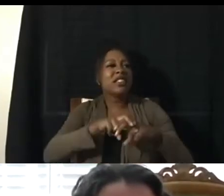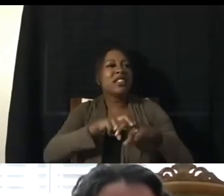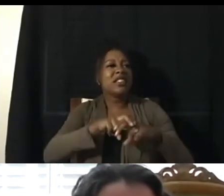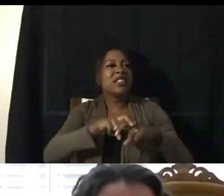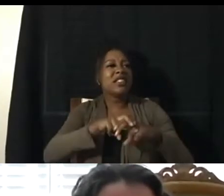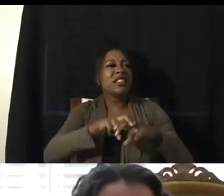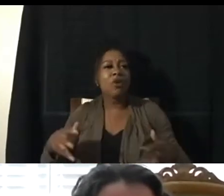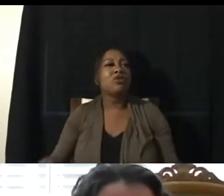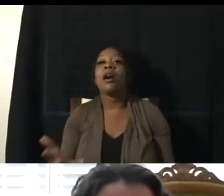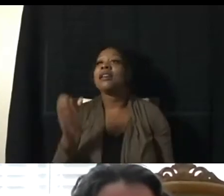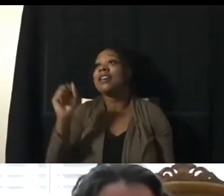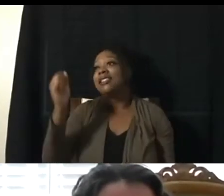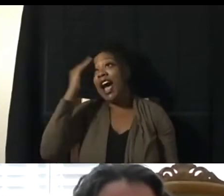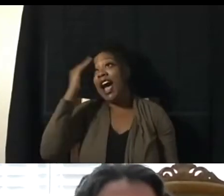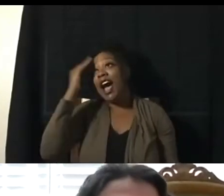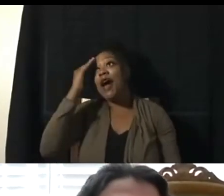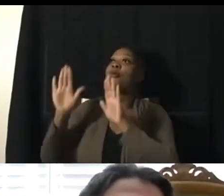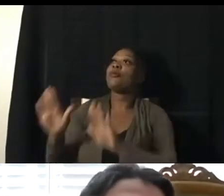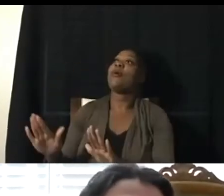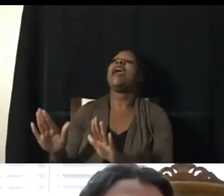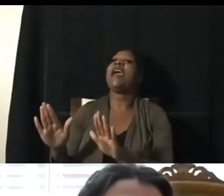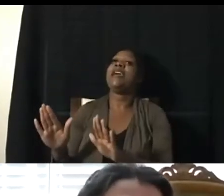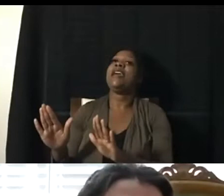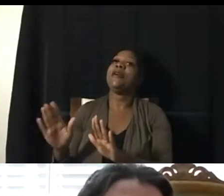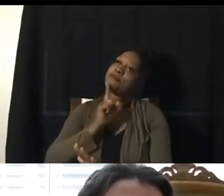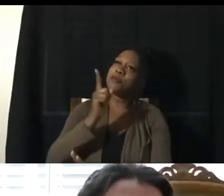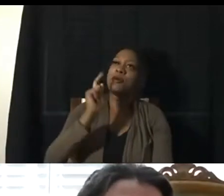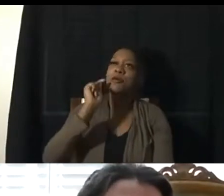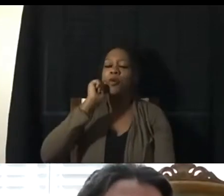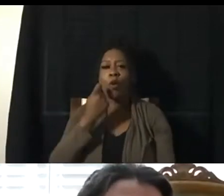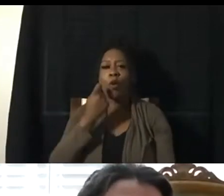as that was such a really cool